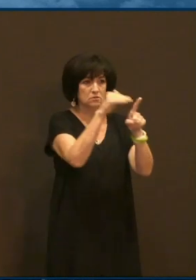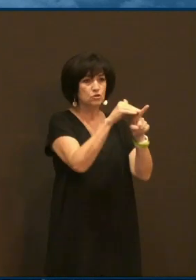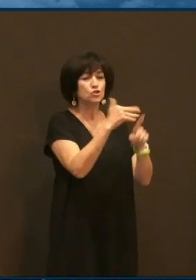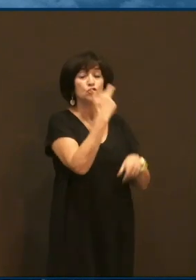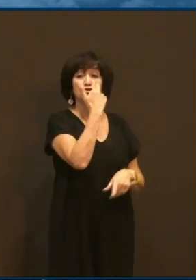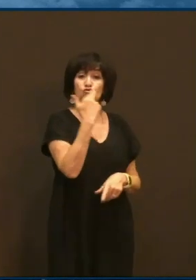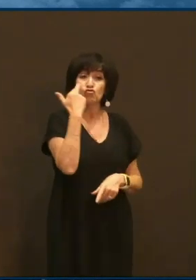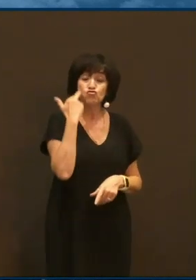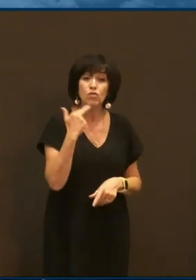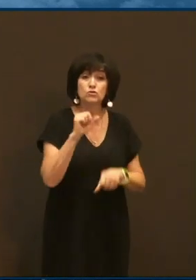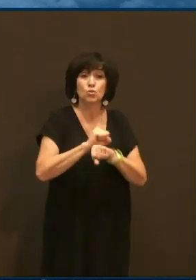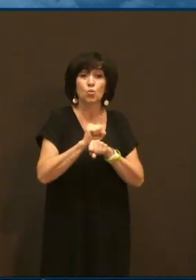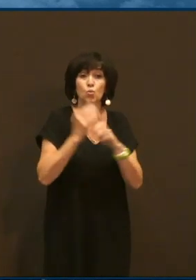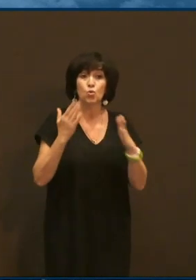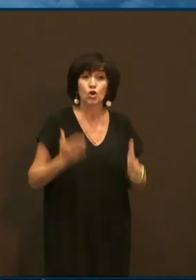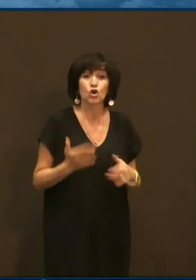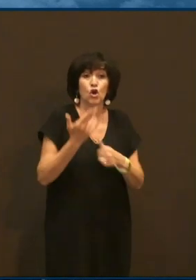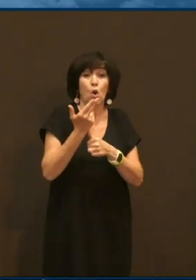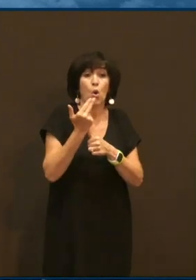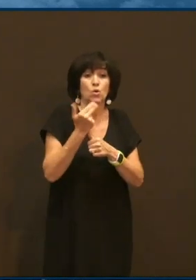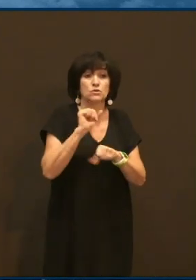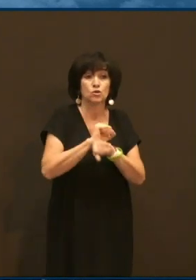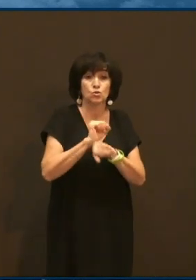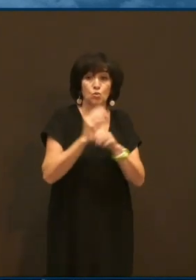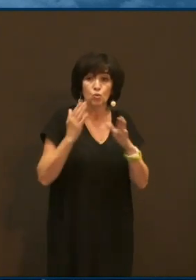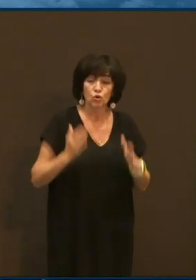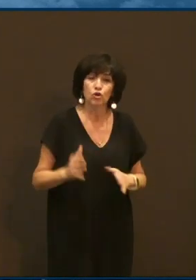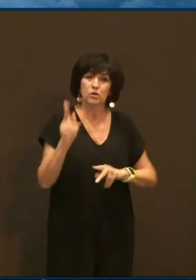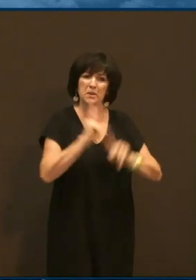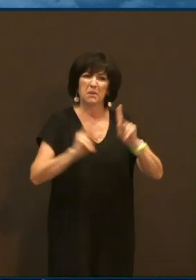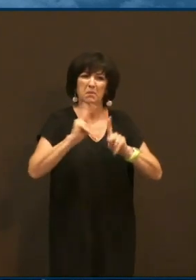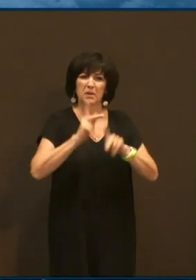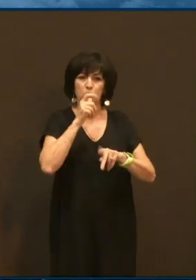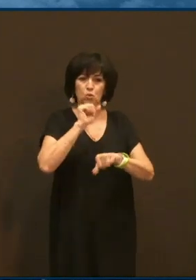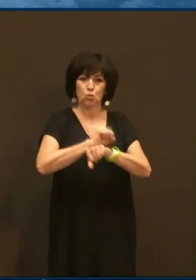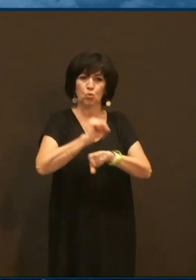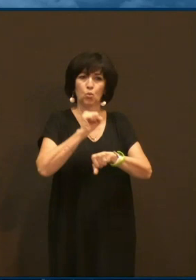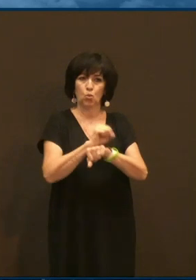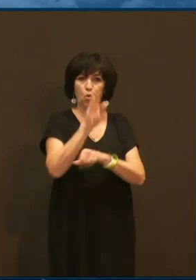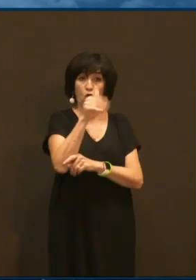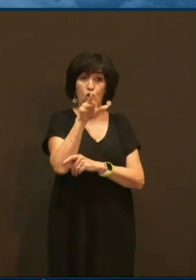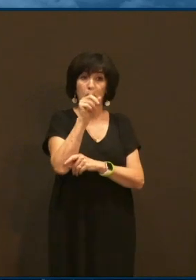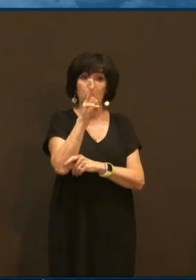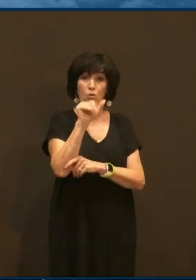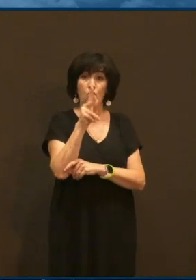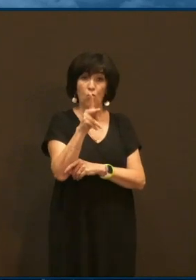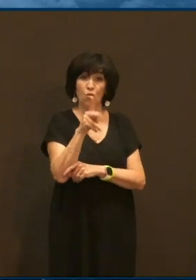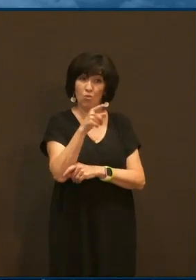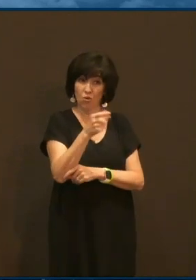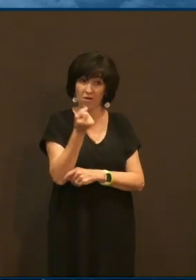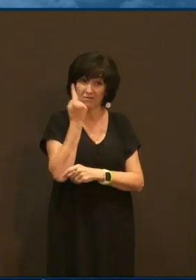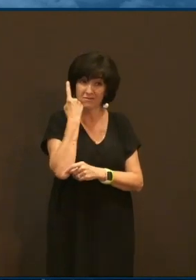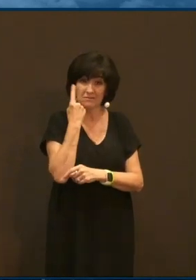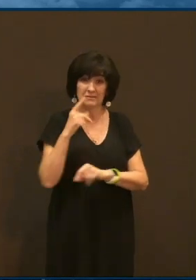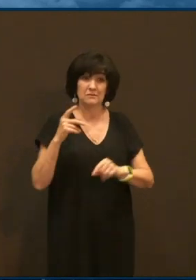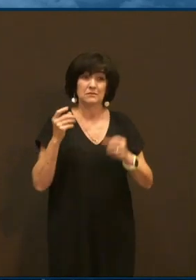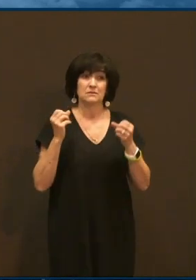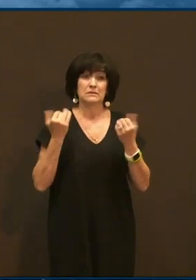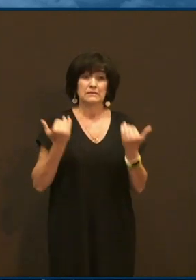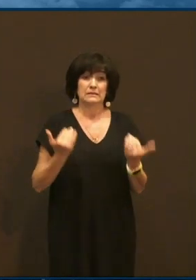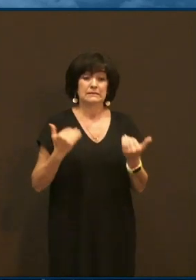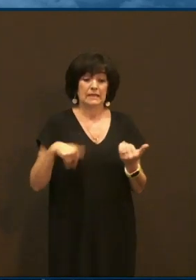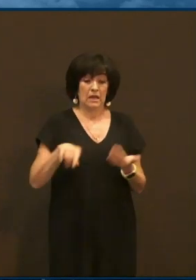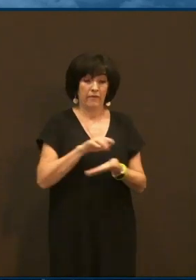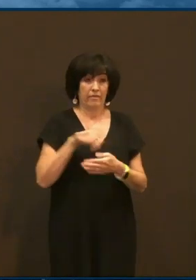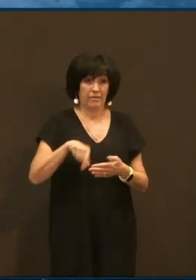hotel workers and people that work on the boardwalk, and we want to make sure that they know that, hey, this is in your backyard, please go get tested. It's this big site. Will be